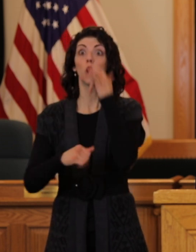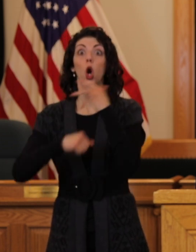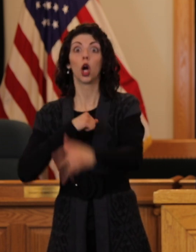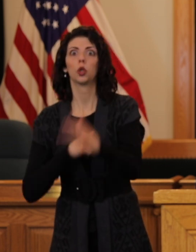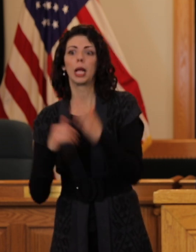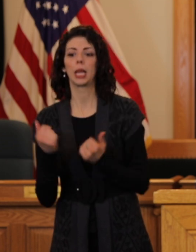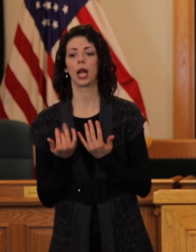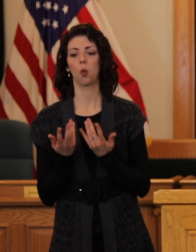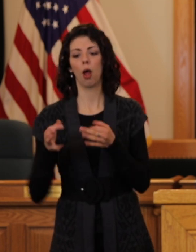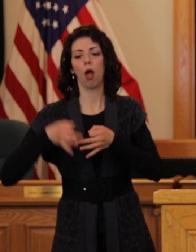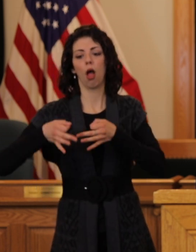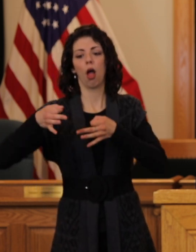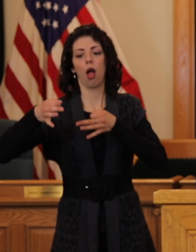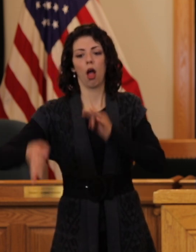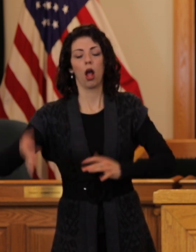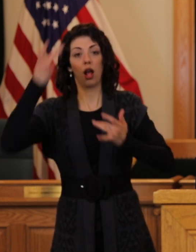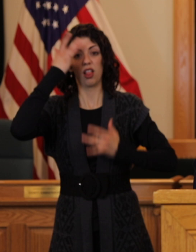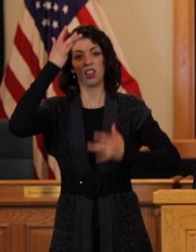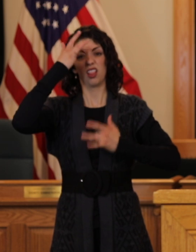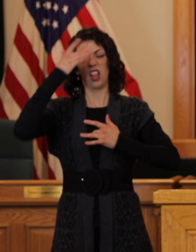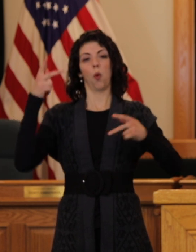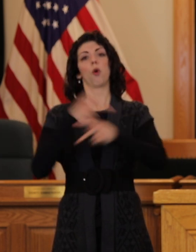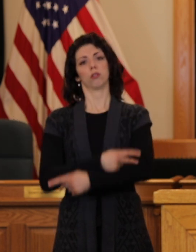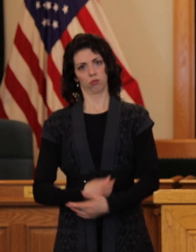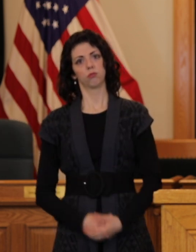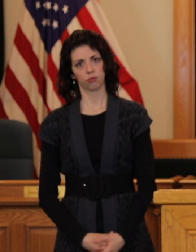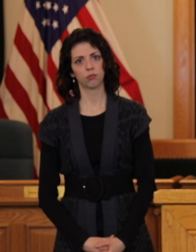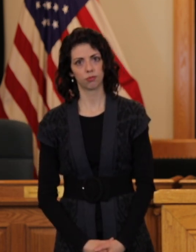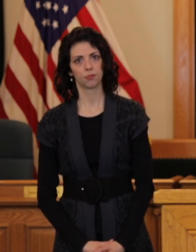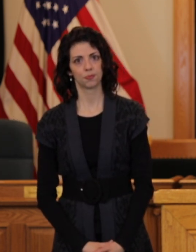the problems and illnesses can become a tragedy.